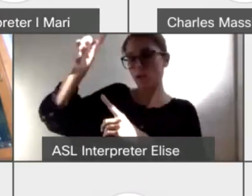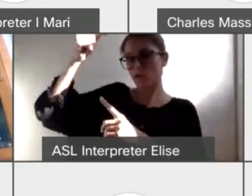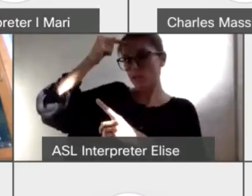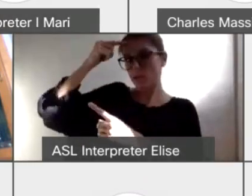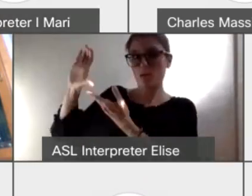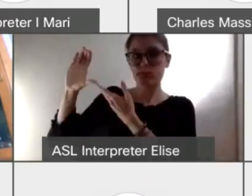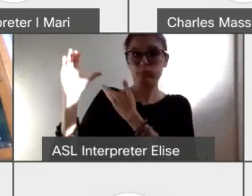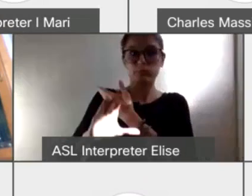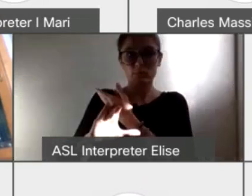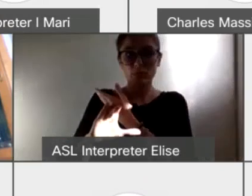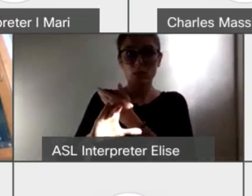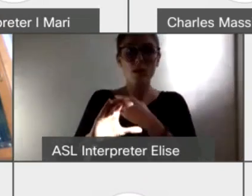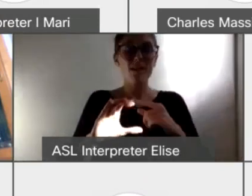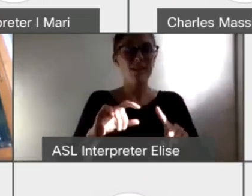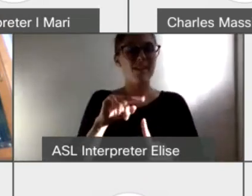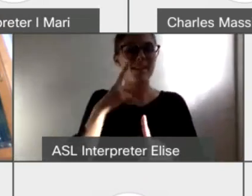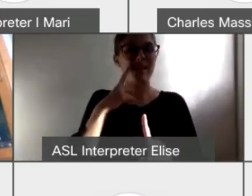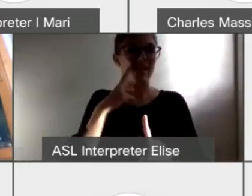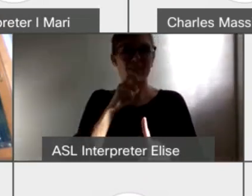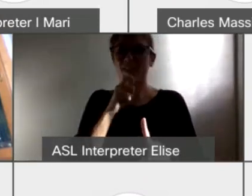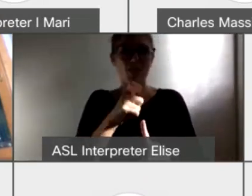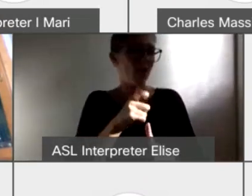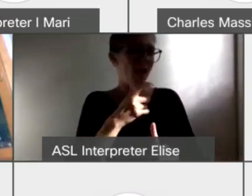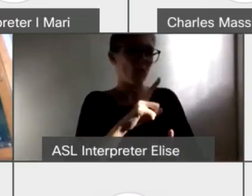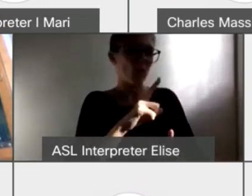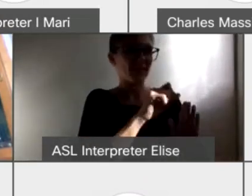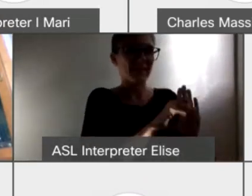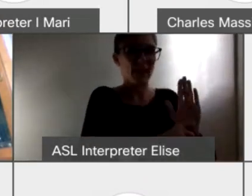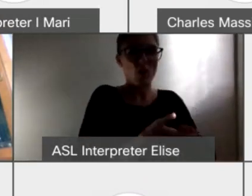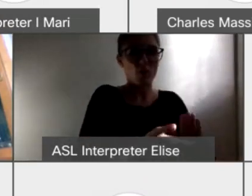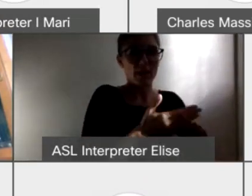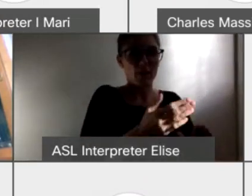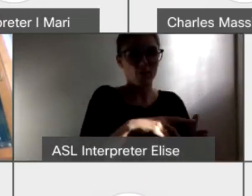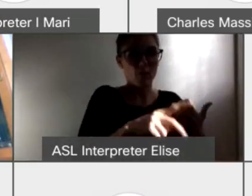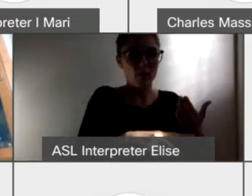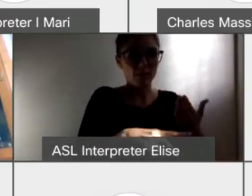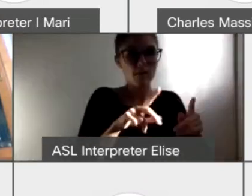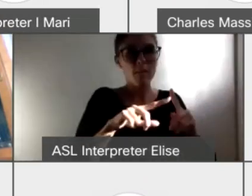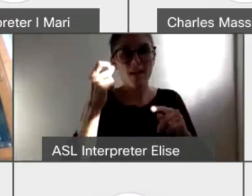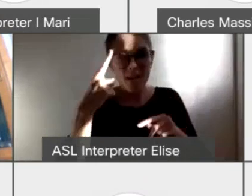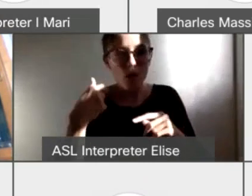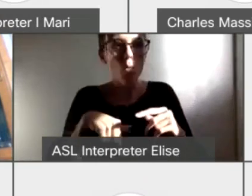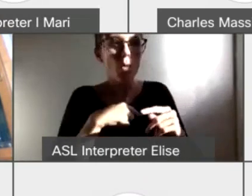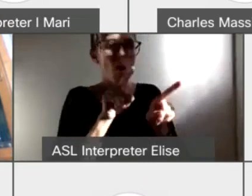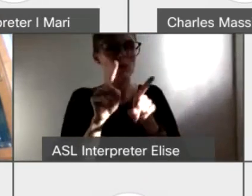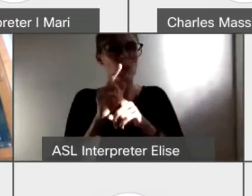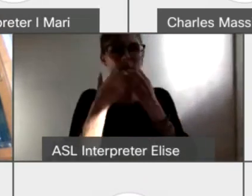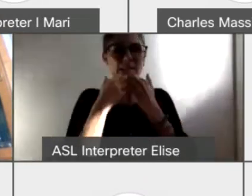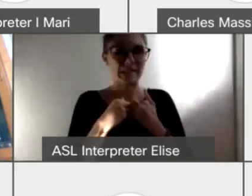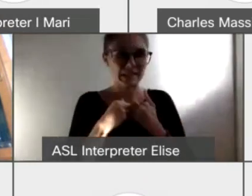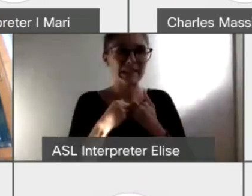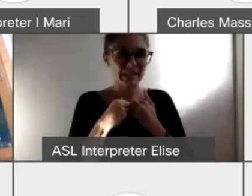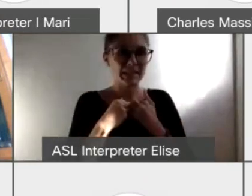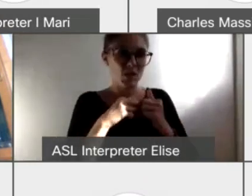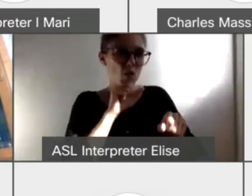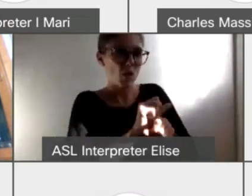state-operated programs are not the beneficiaries of that federal funding, but we obviously value the work that is done in our state-operated